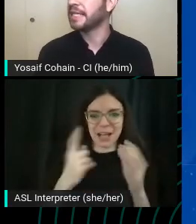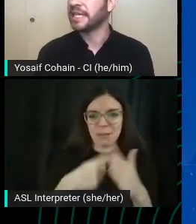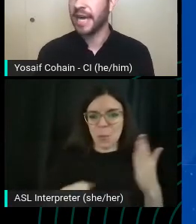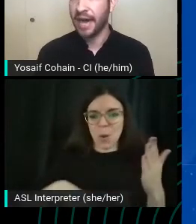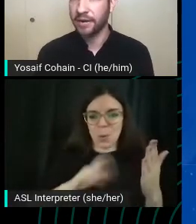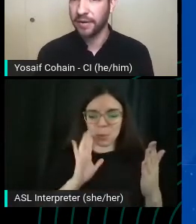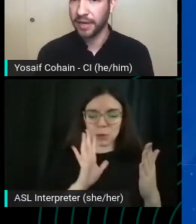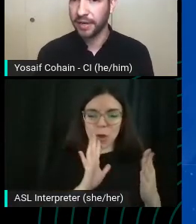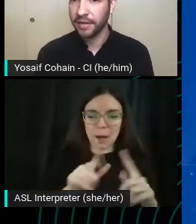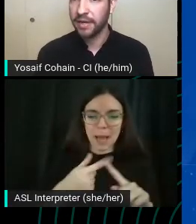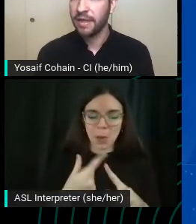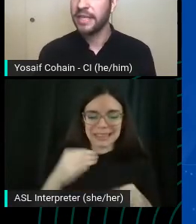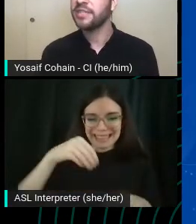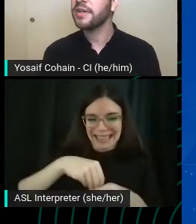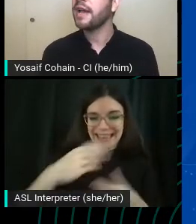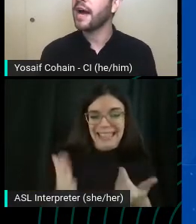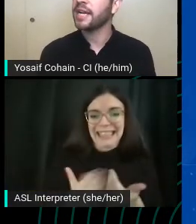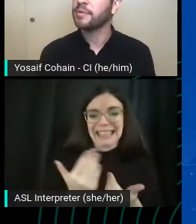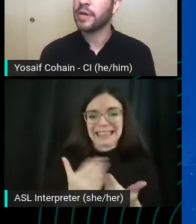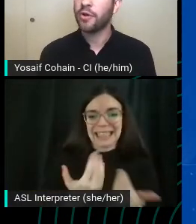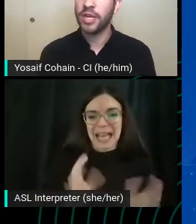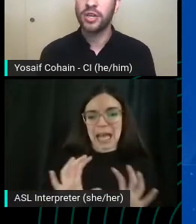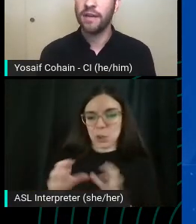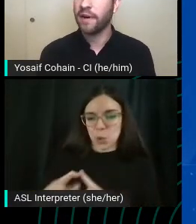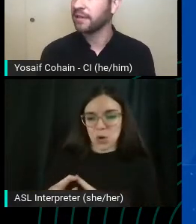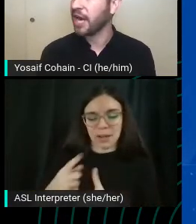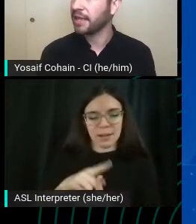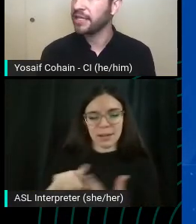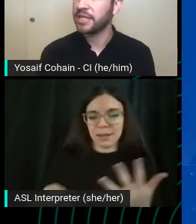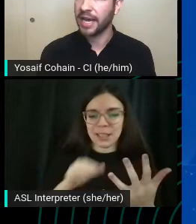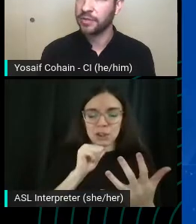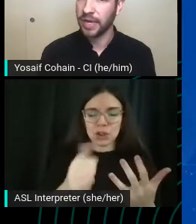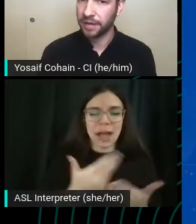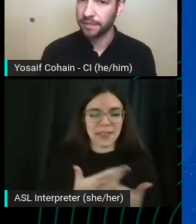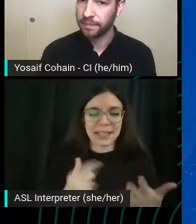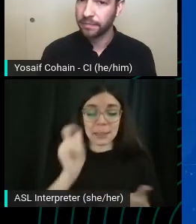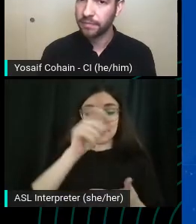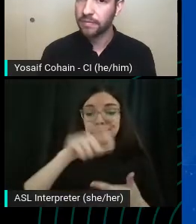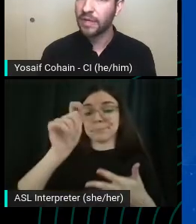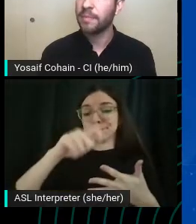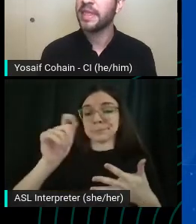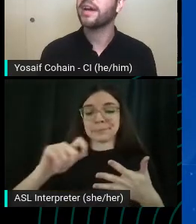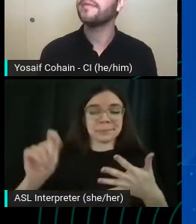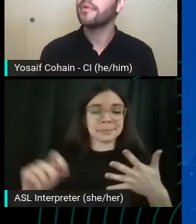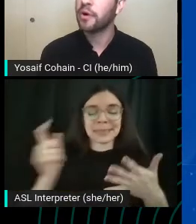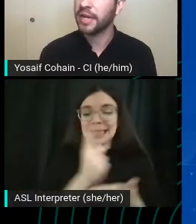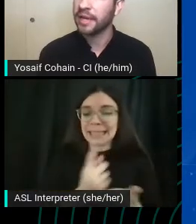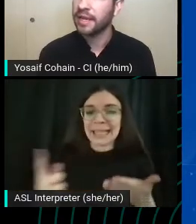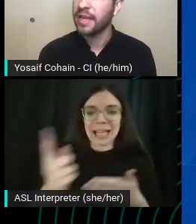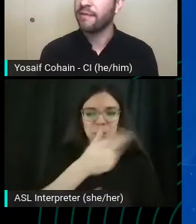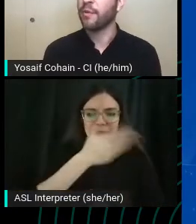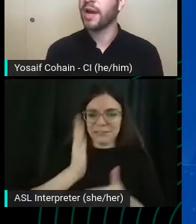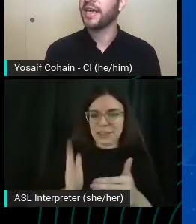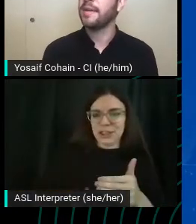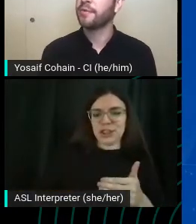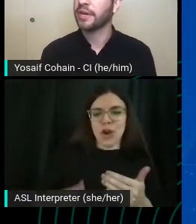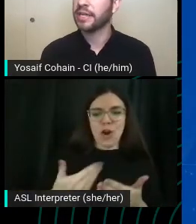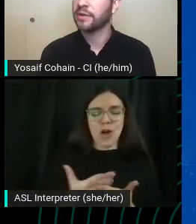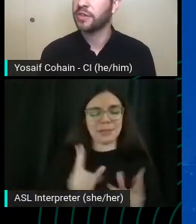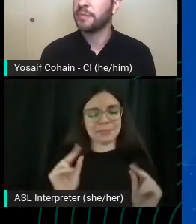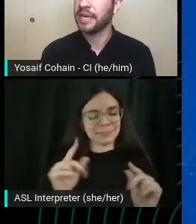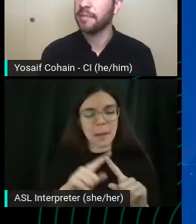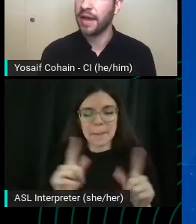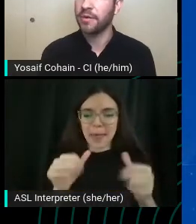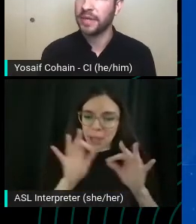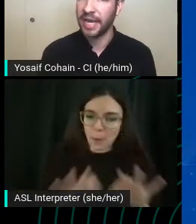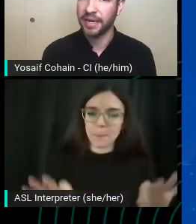the easy category. These are not items we cross off our checklist next week, but they are important if we want to keep working